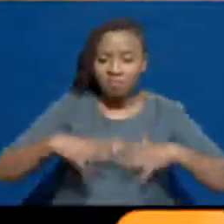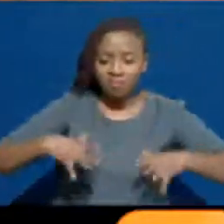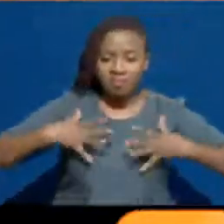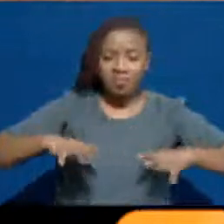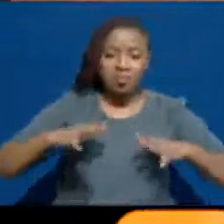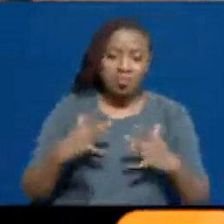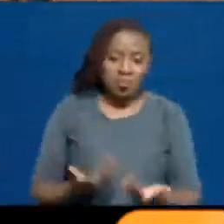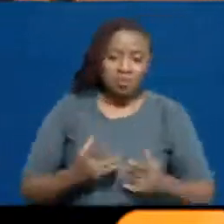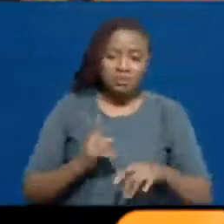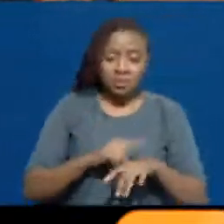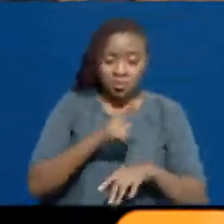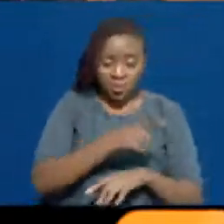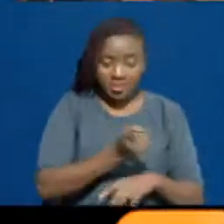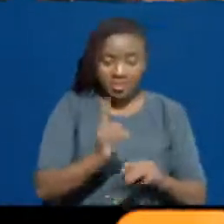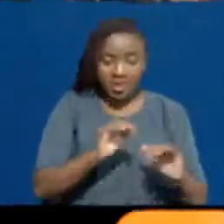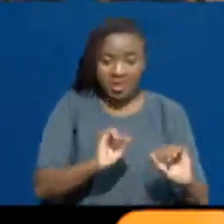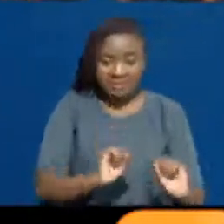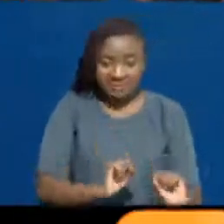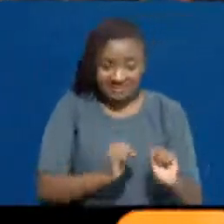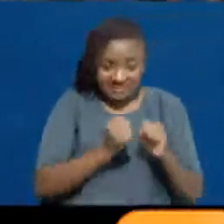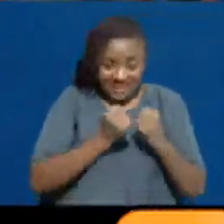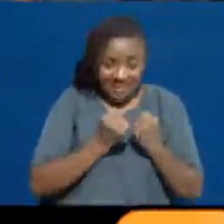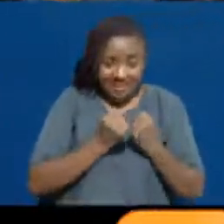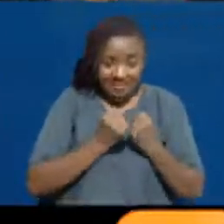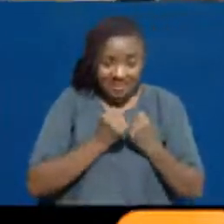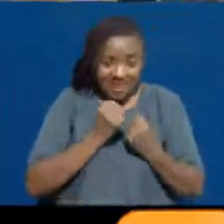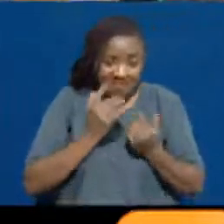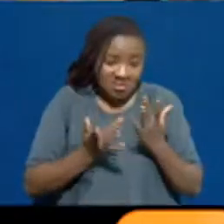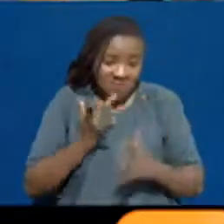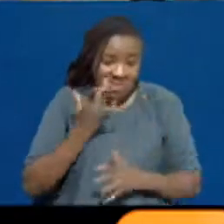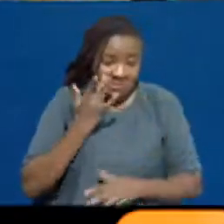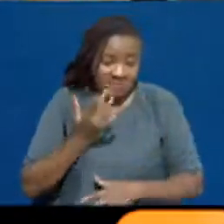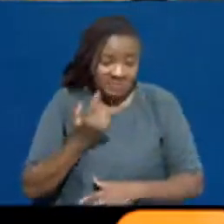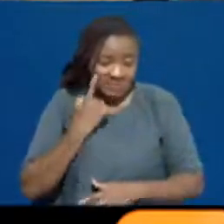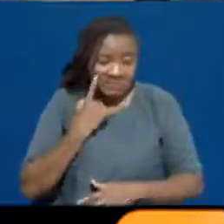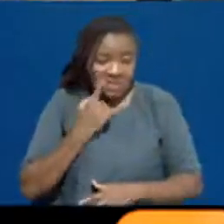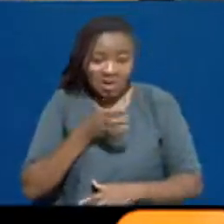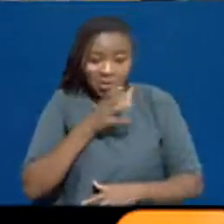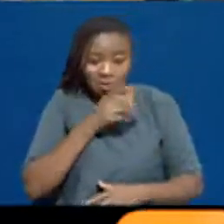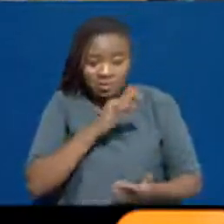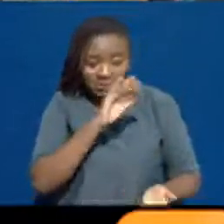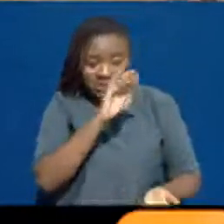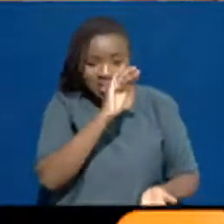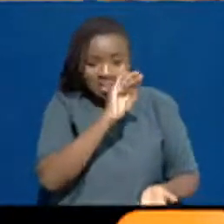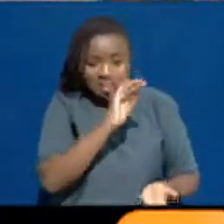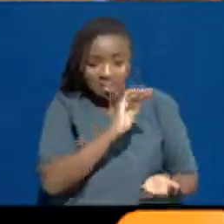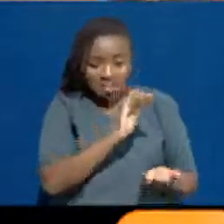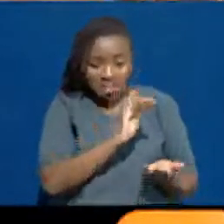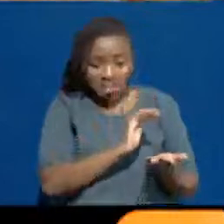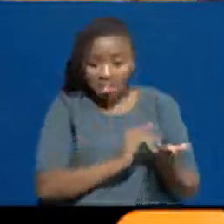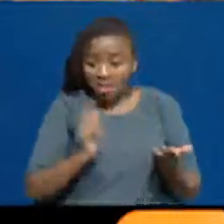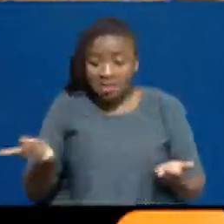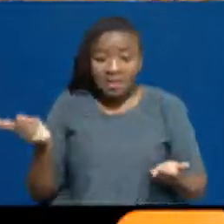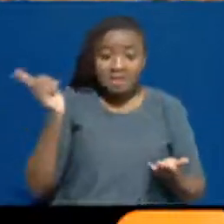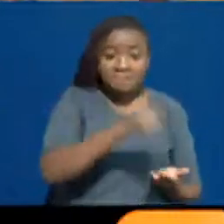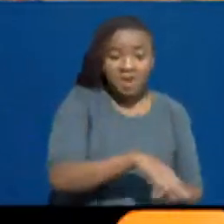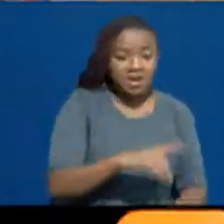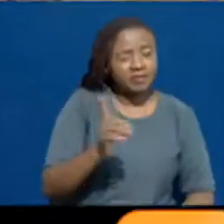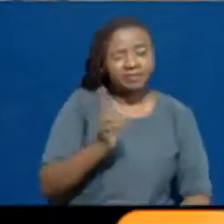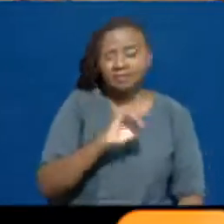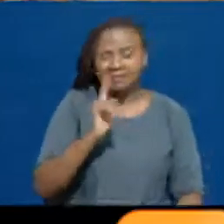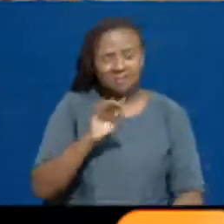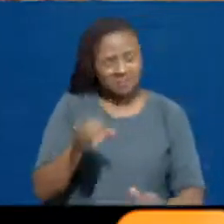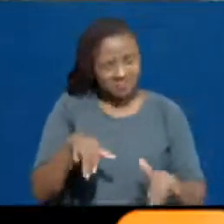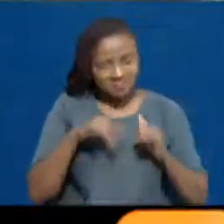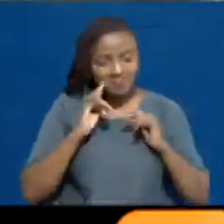once they are rescued, even if they see that probably the water levels in any way go down, they should not go back until it